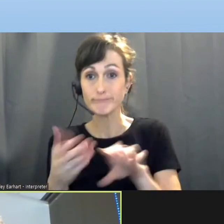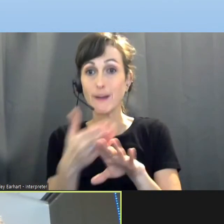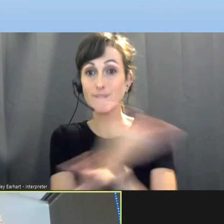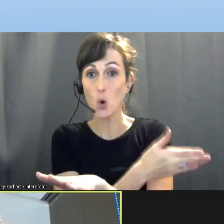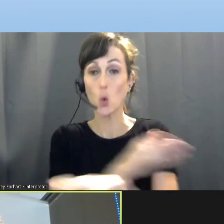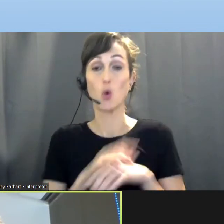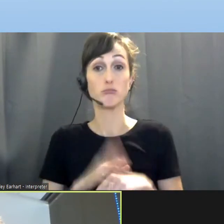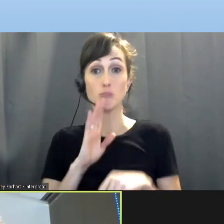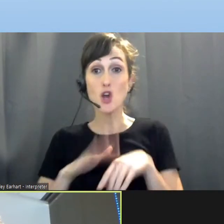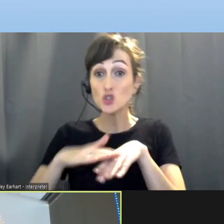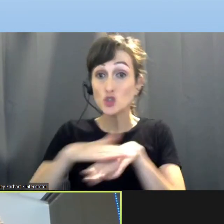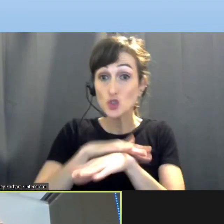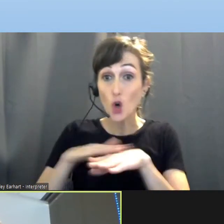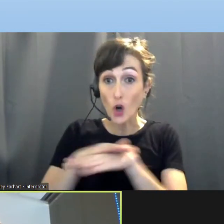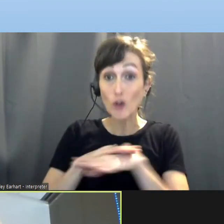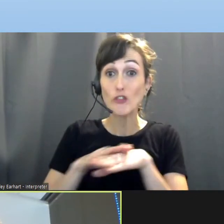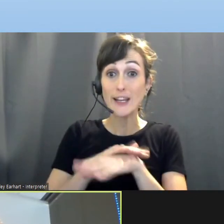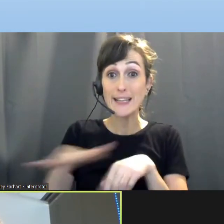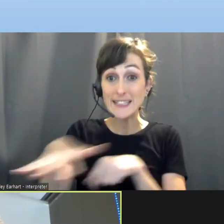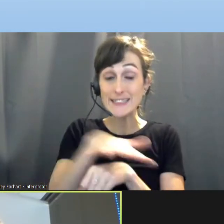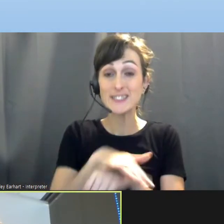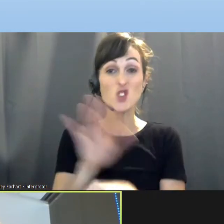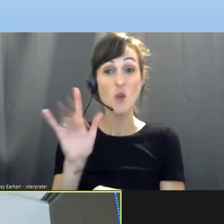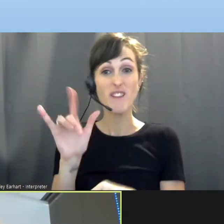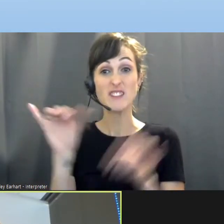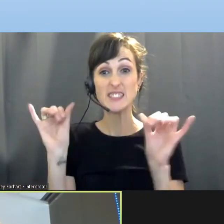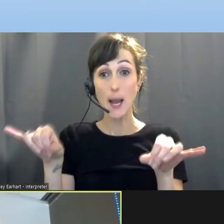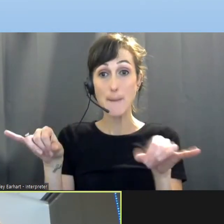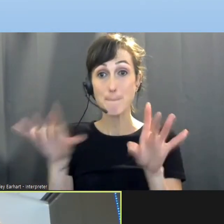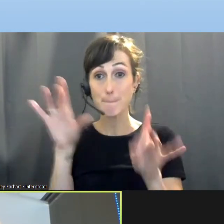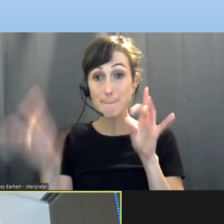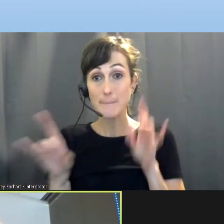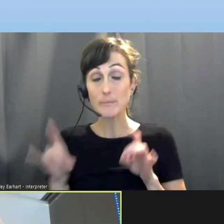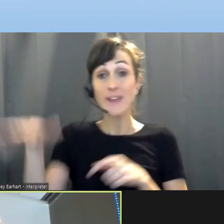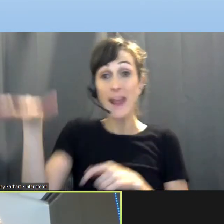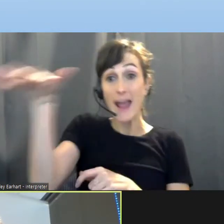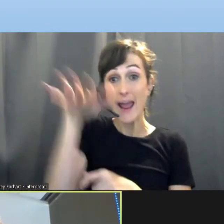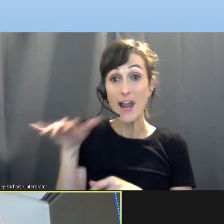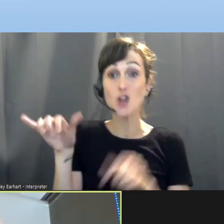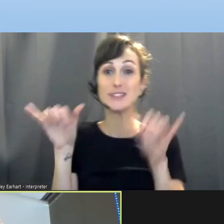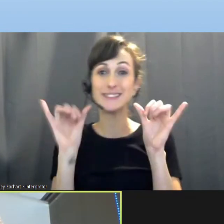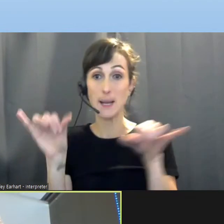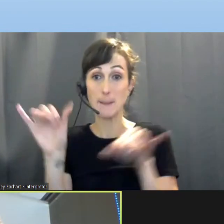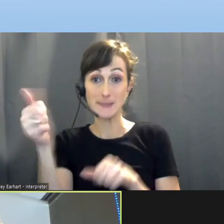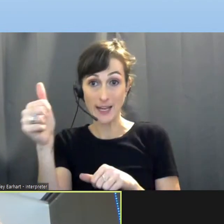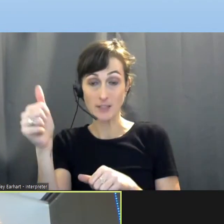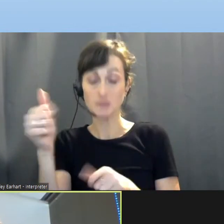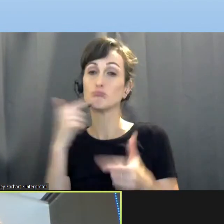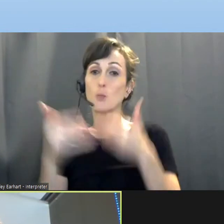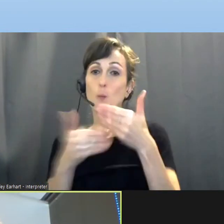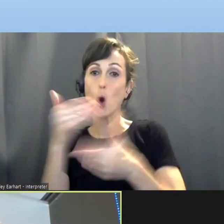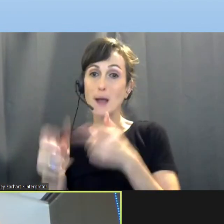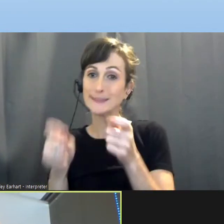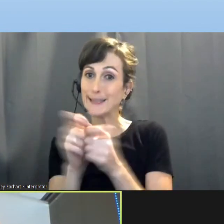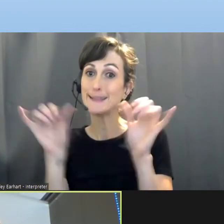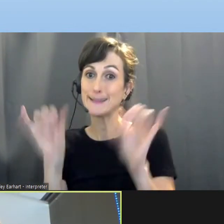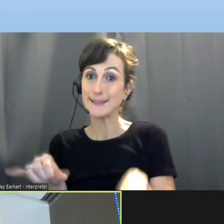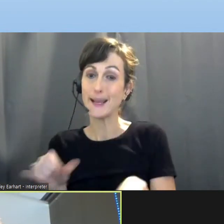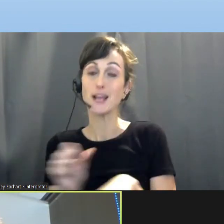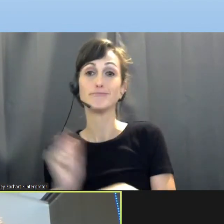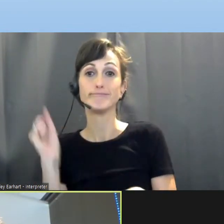25 surface samples. We do the 10 air samples, and then the process is exactly the same, where they send those off back to